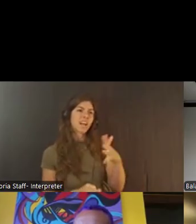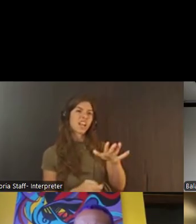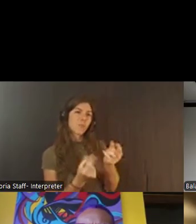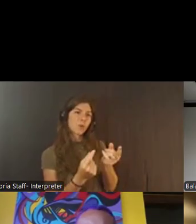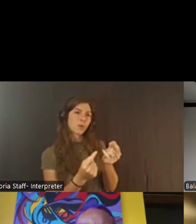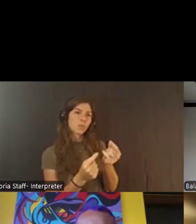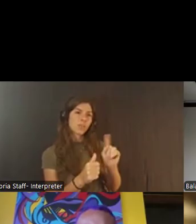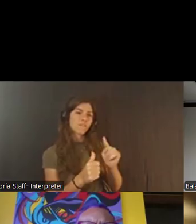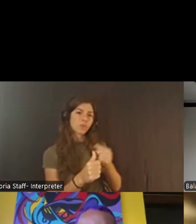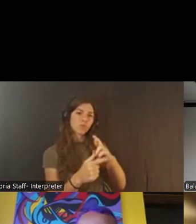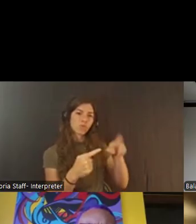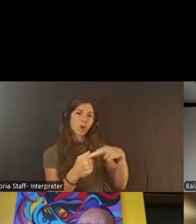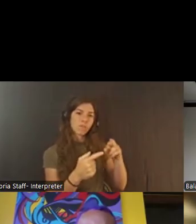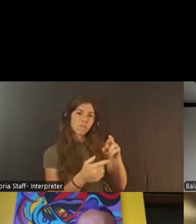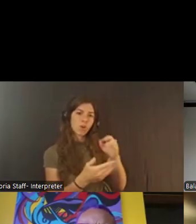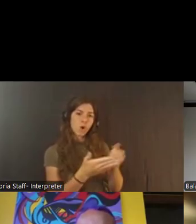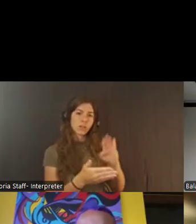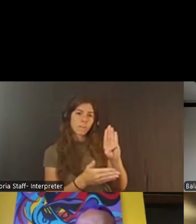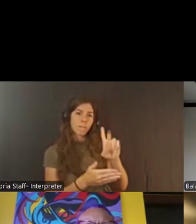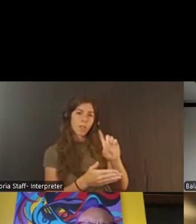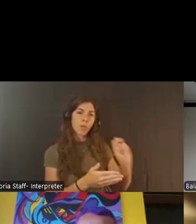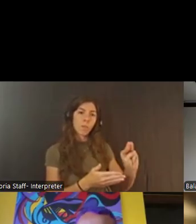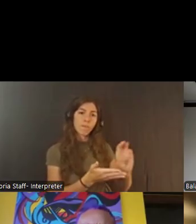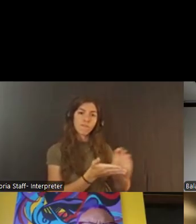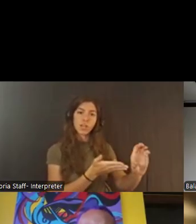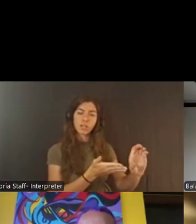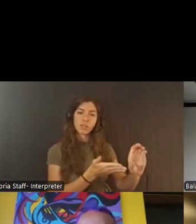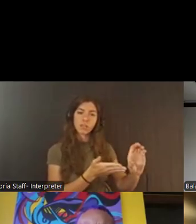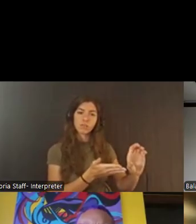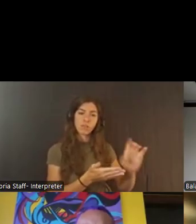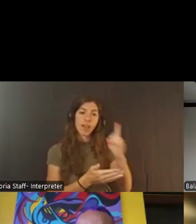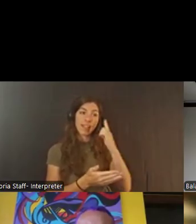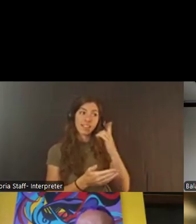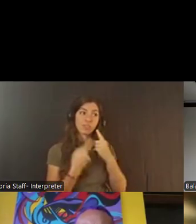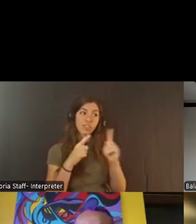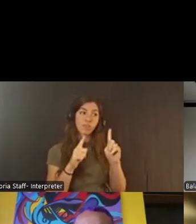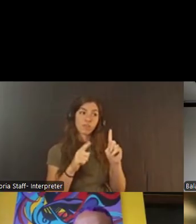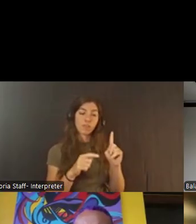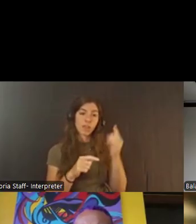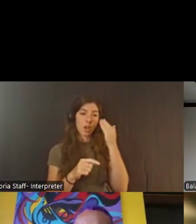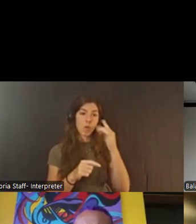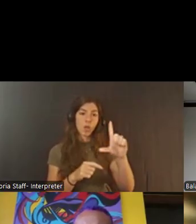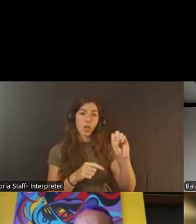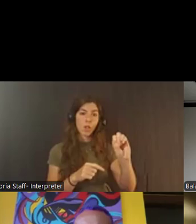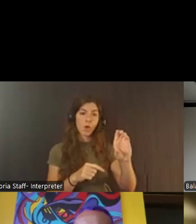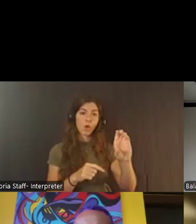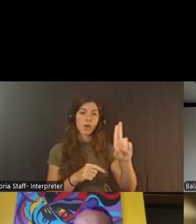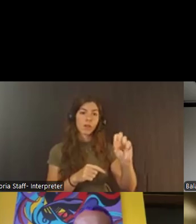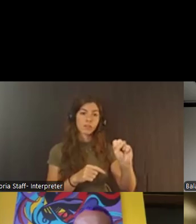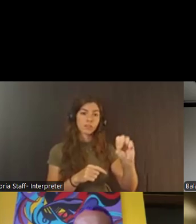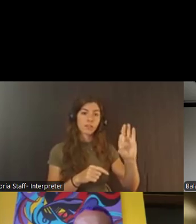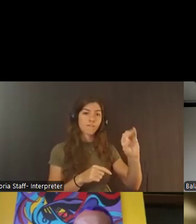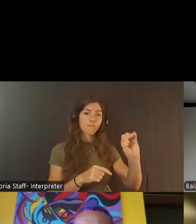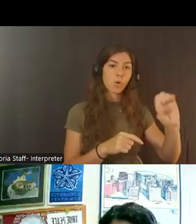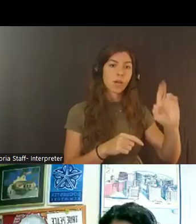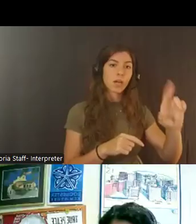Arts Bloom funding, and I would say that was successful. I know that Locus Focus is still working on completion. We've had some